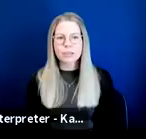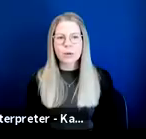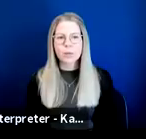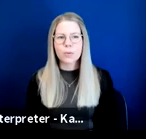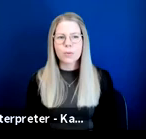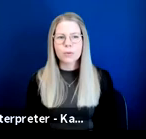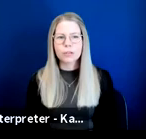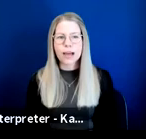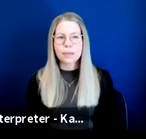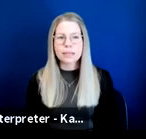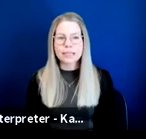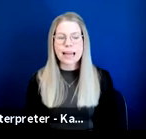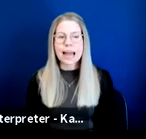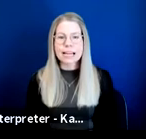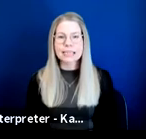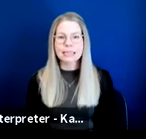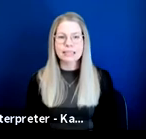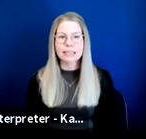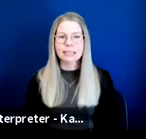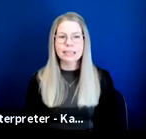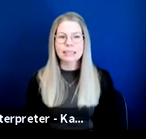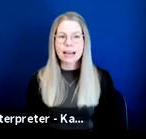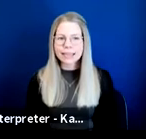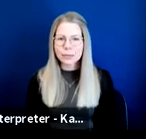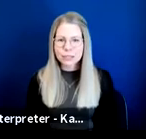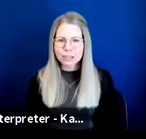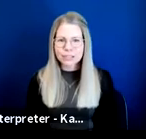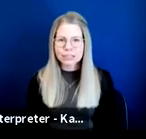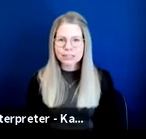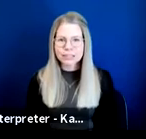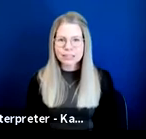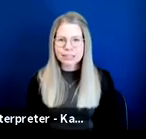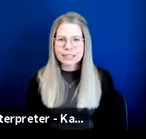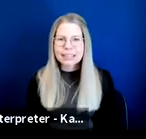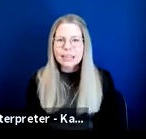Okay, so Japanese and sign language?